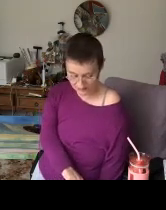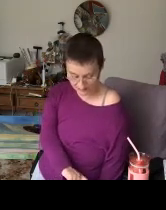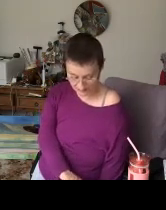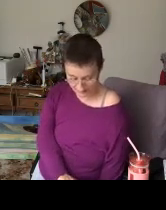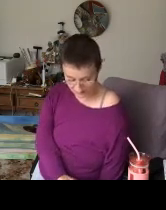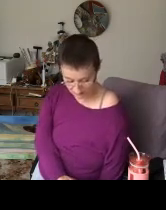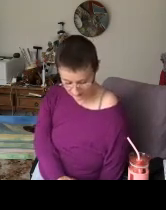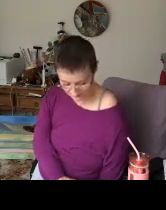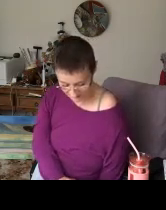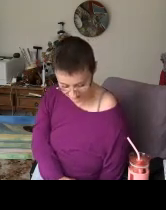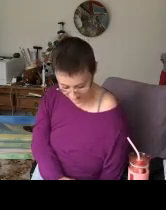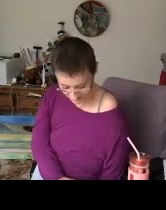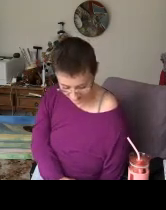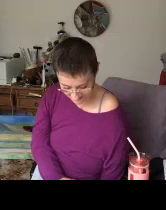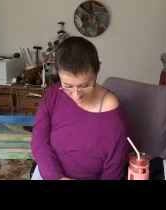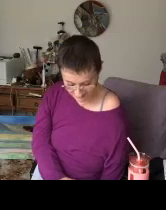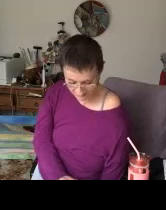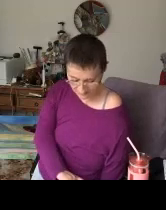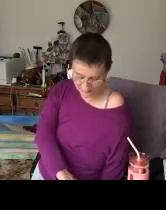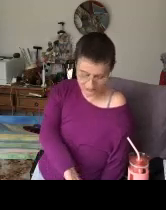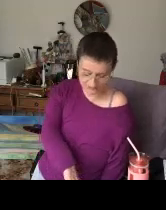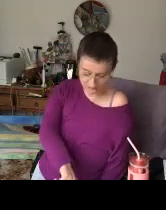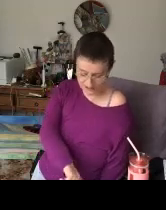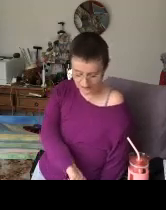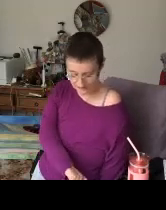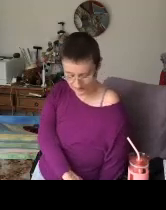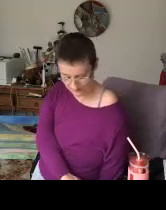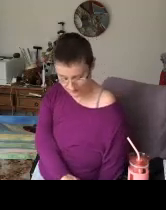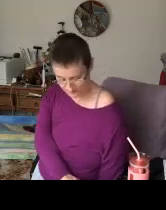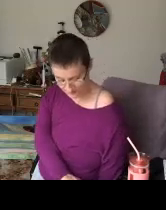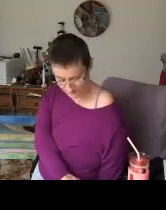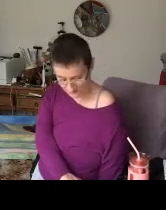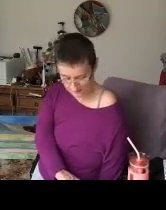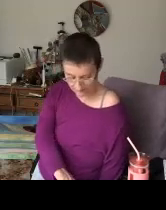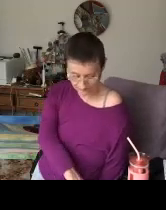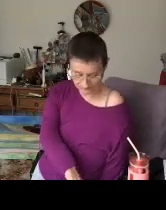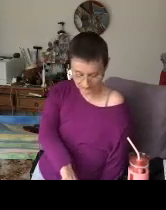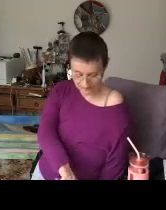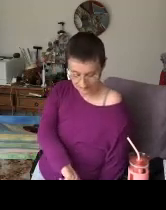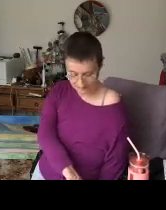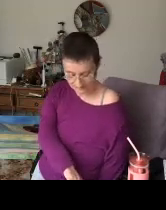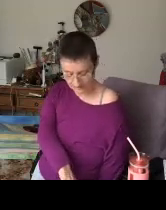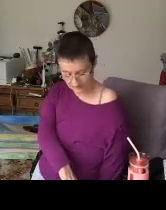at his two little fingers coming out of his hands there, and I love this way that